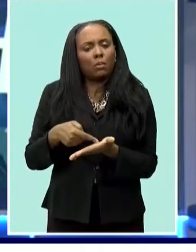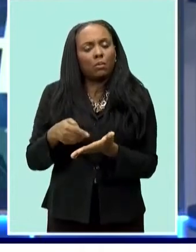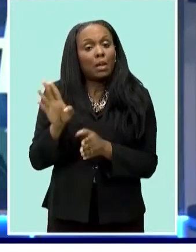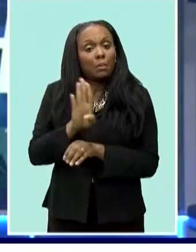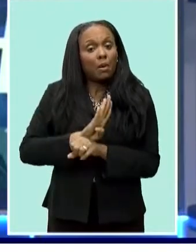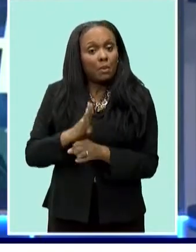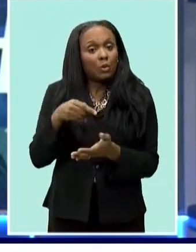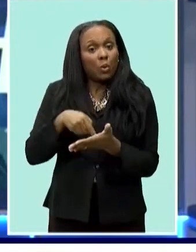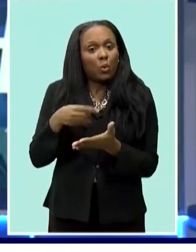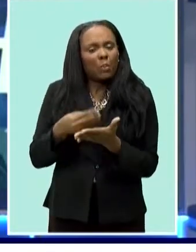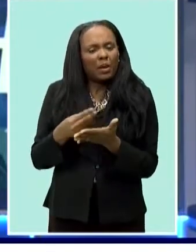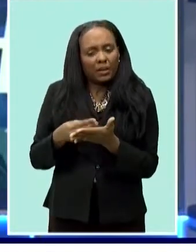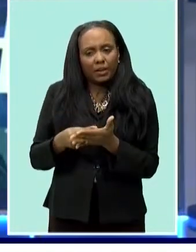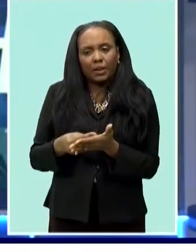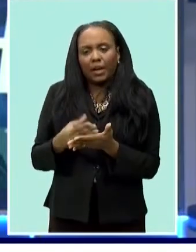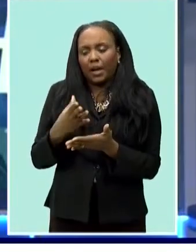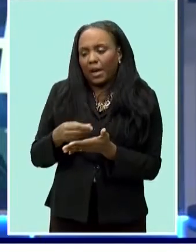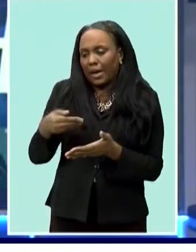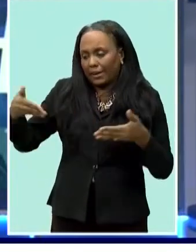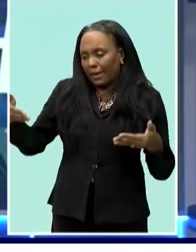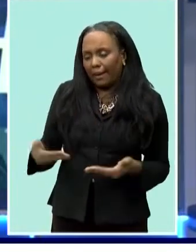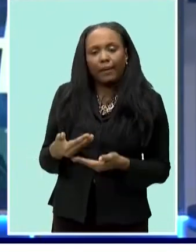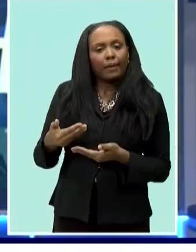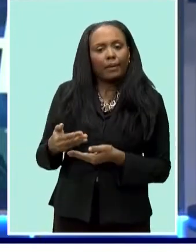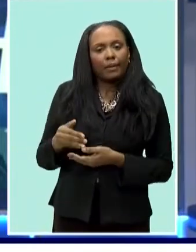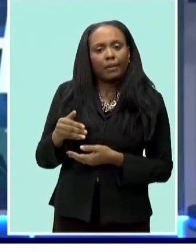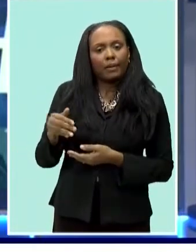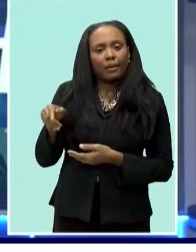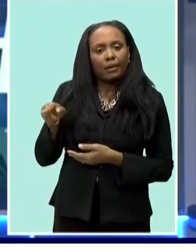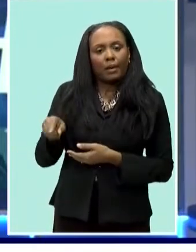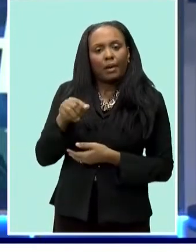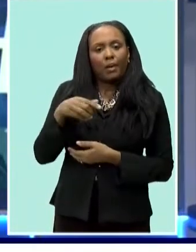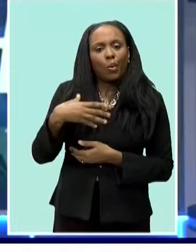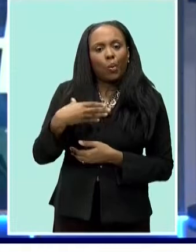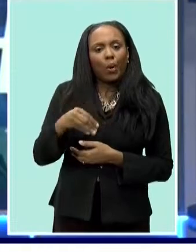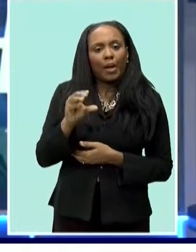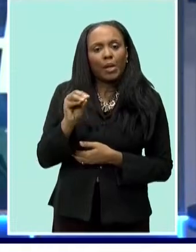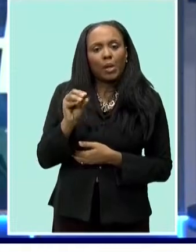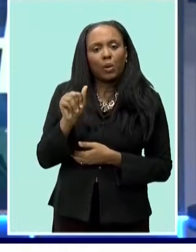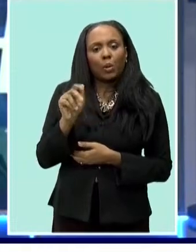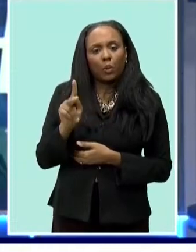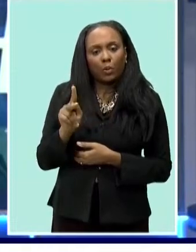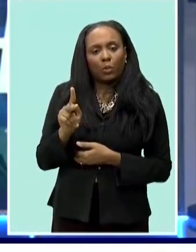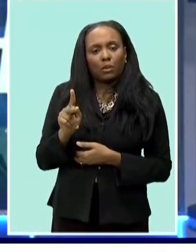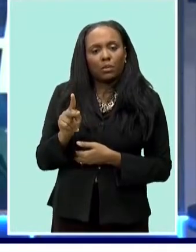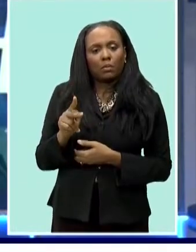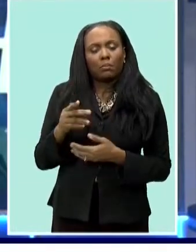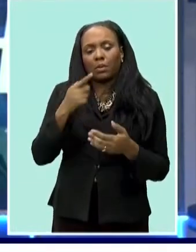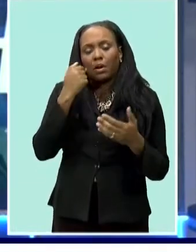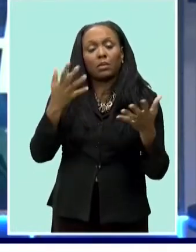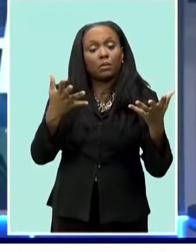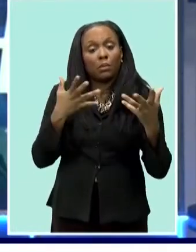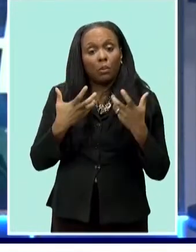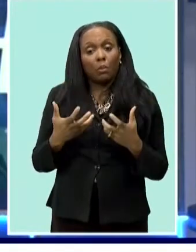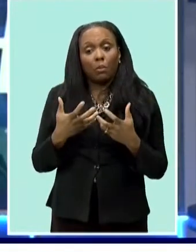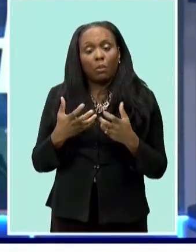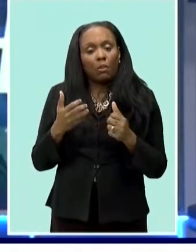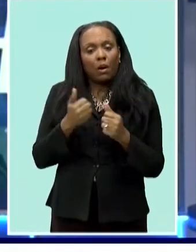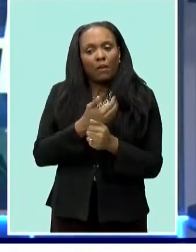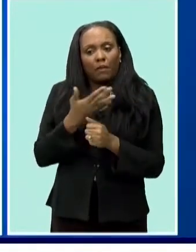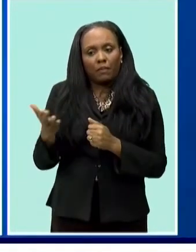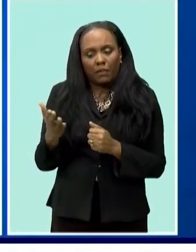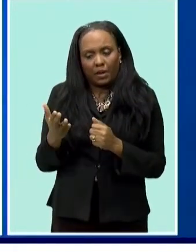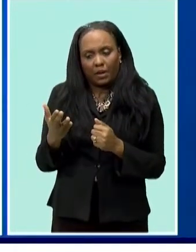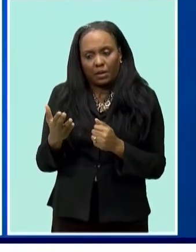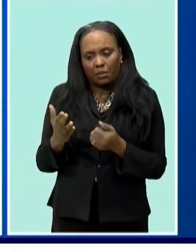government laid this contract with White Oak in Parliament several months ago in keeping with its commitment to full transparency.